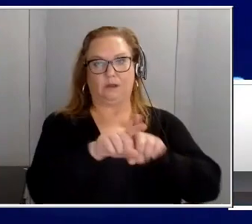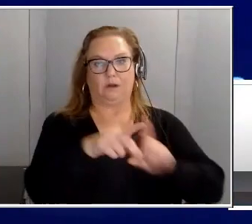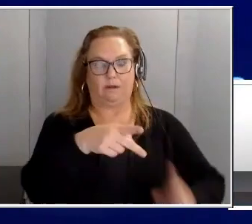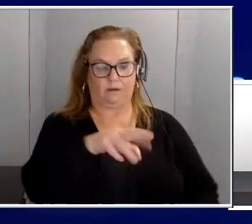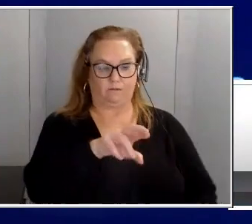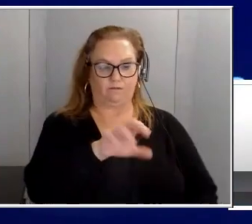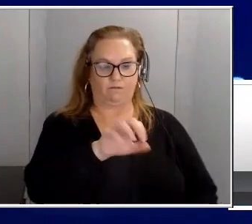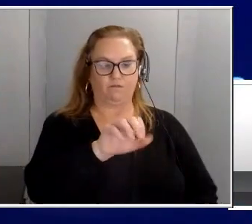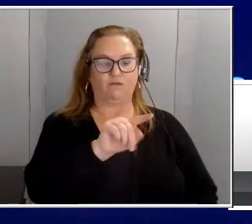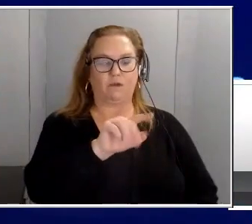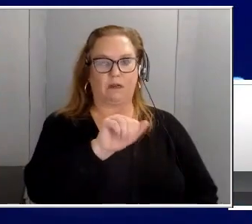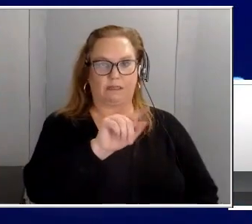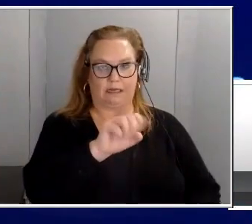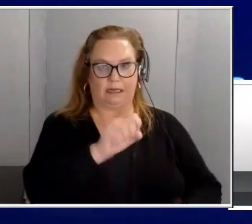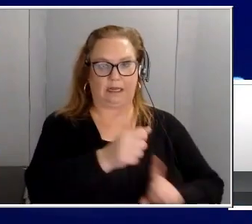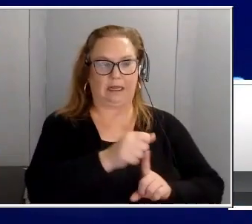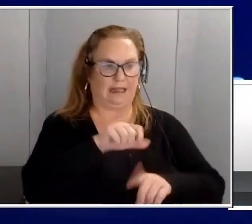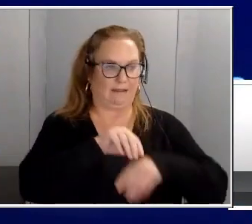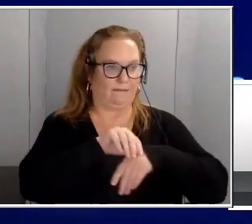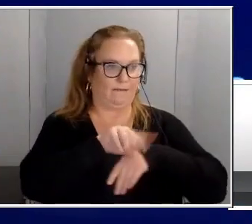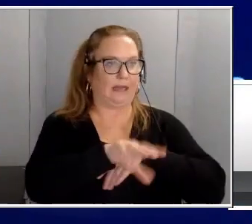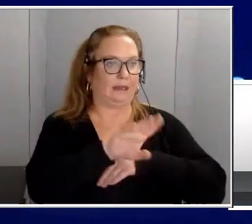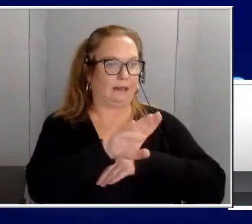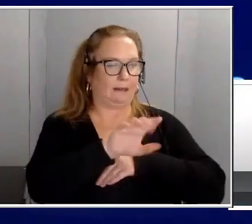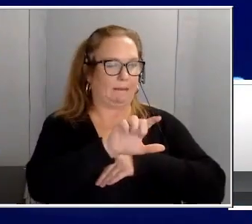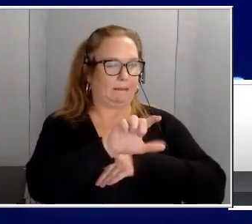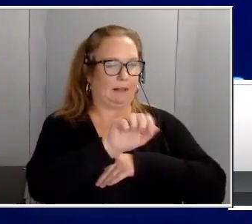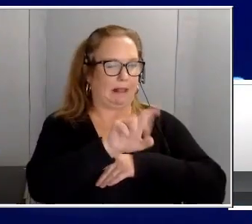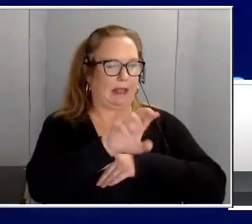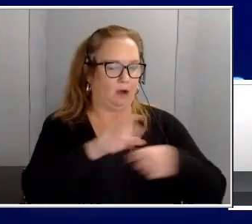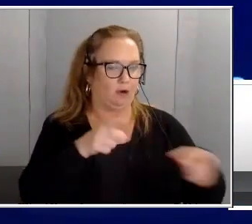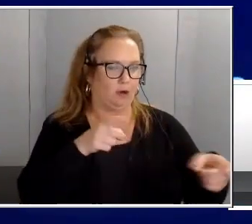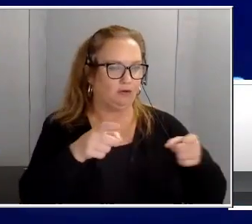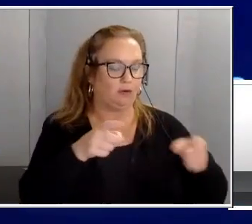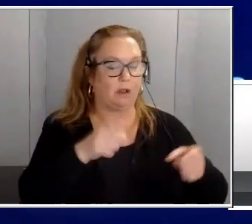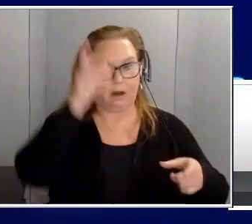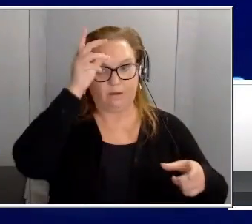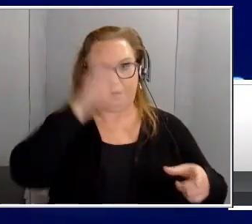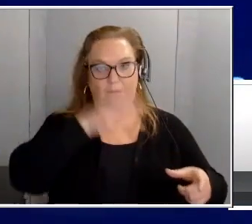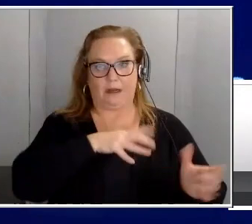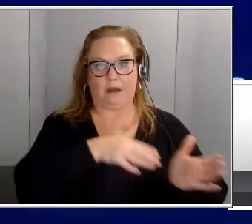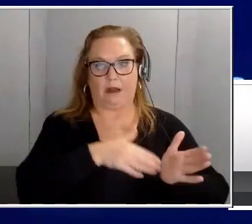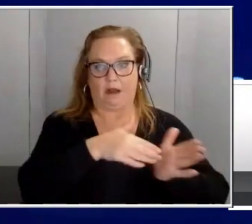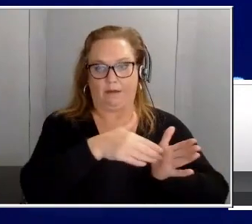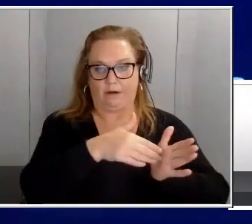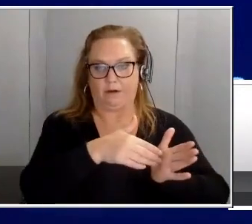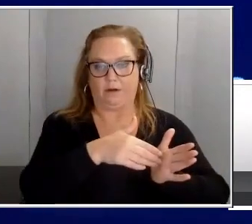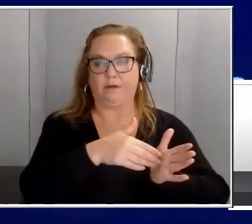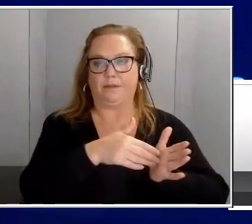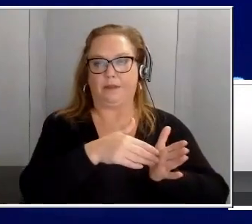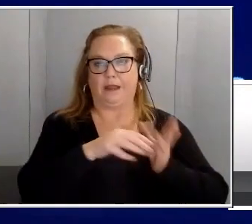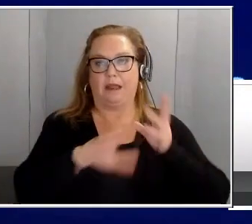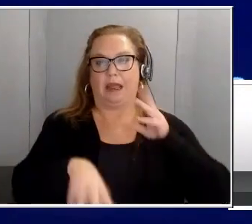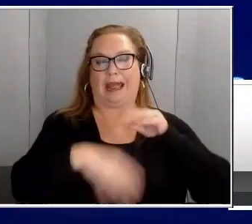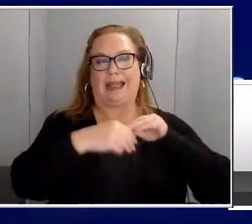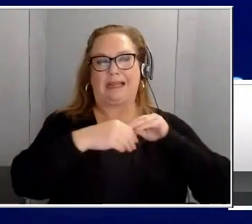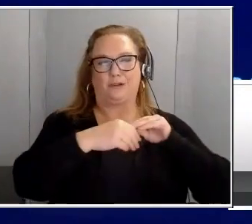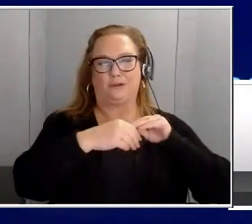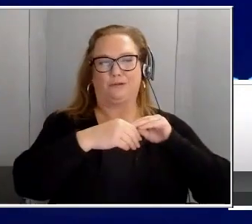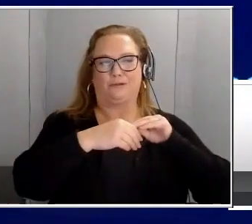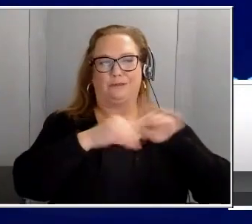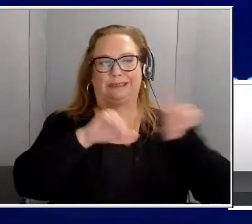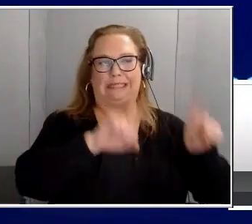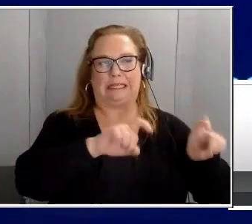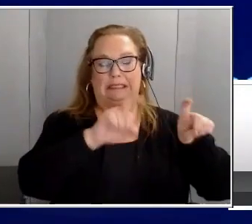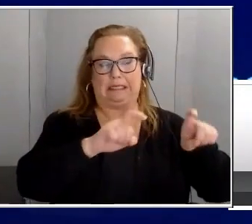can influence the bladder and the bladder control. And so with men, I often have to get additional specialized testing to determine whether